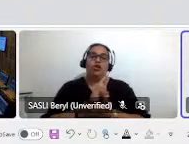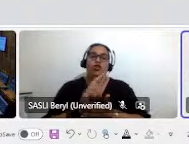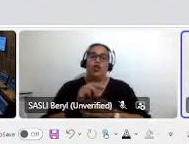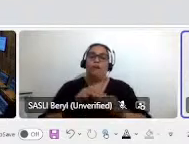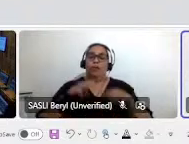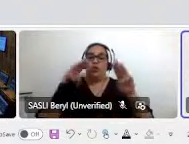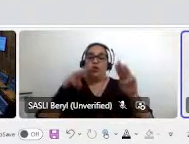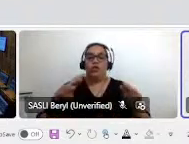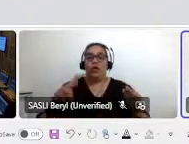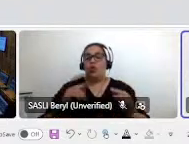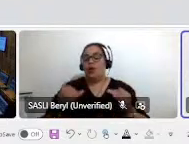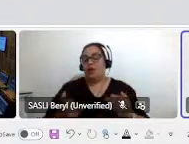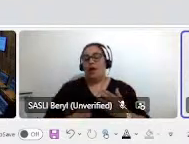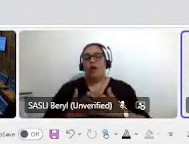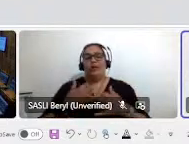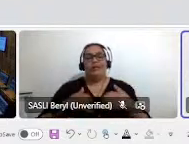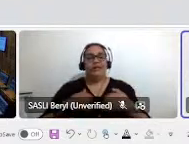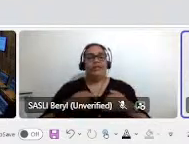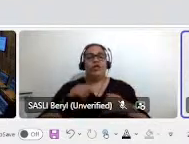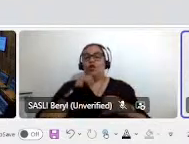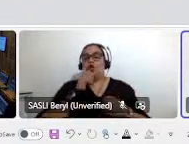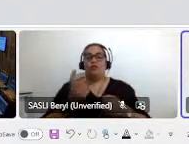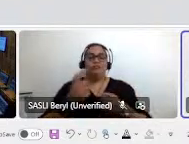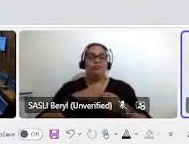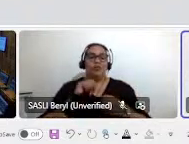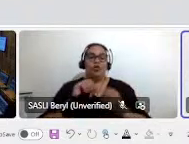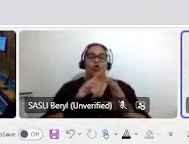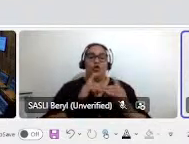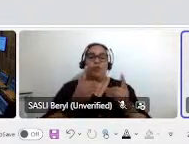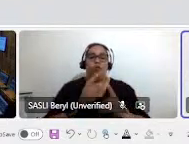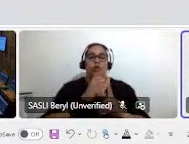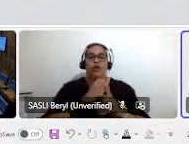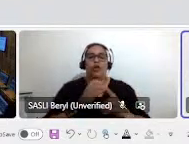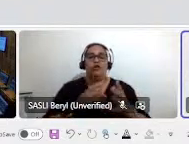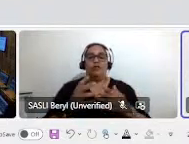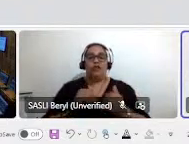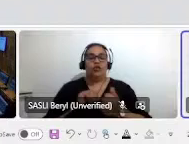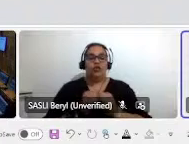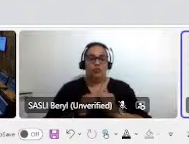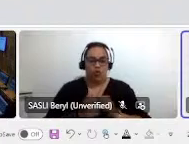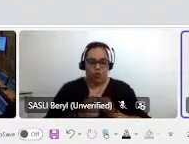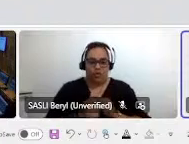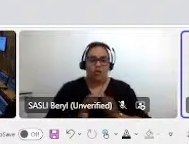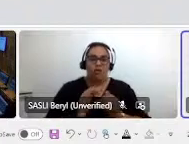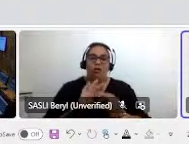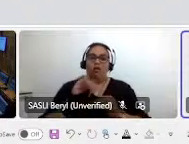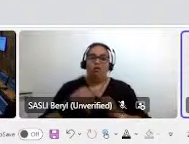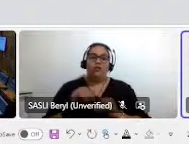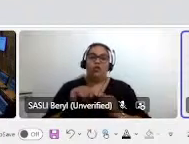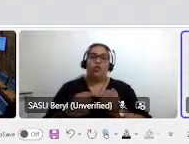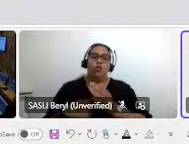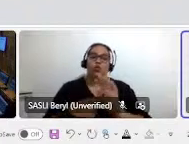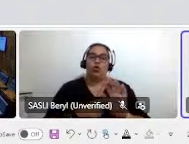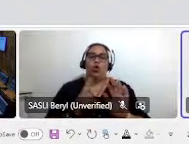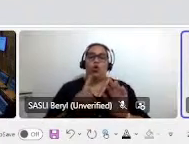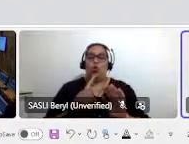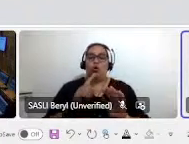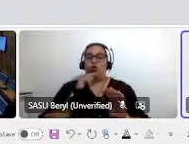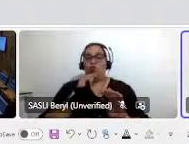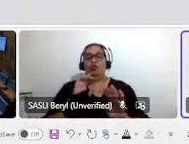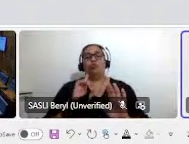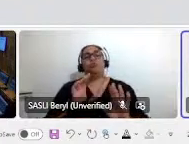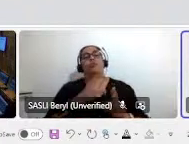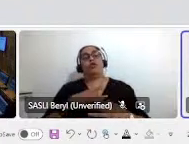that have recently opted to not be affiliated with the Department of Cultural Affairs and Sport after showing initial